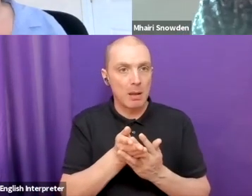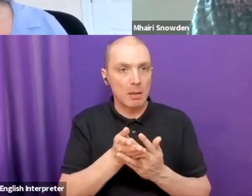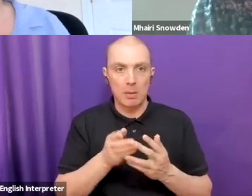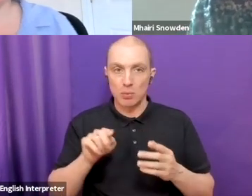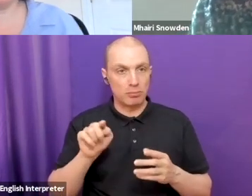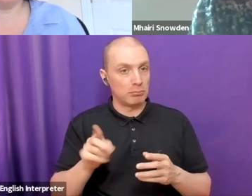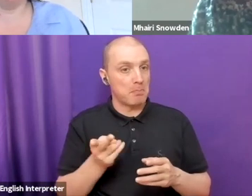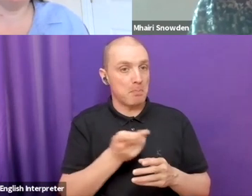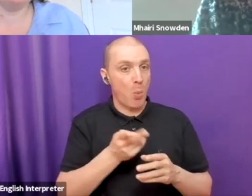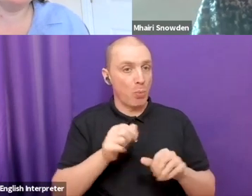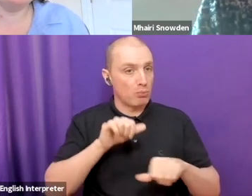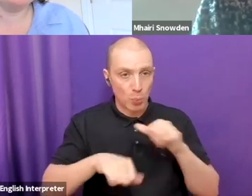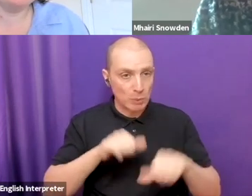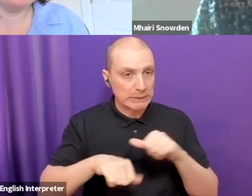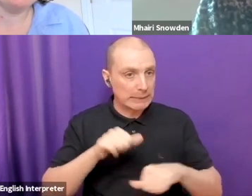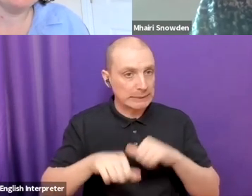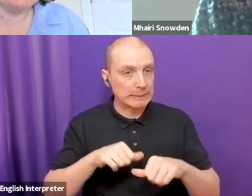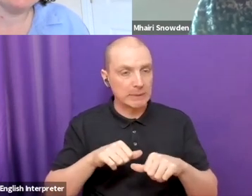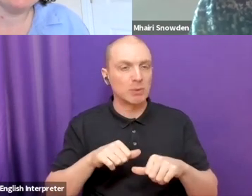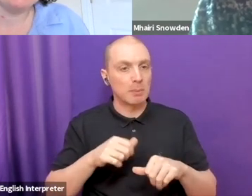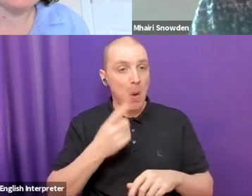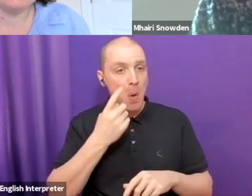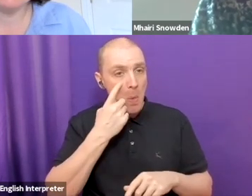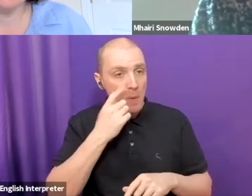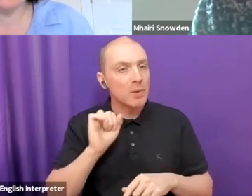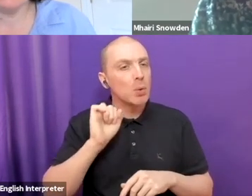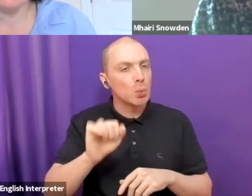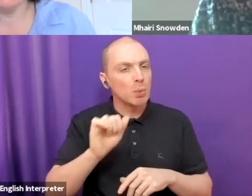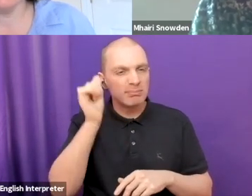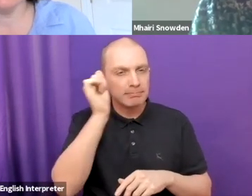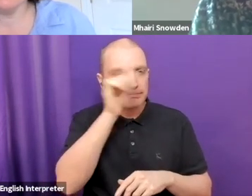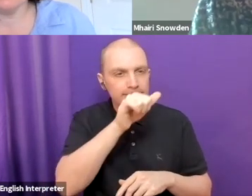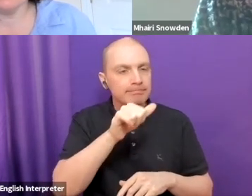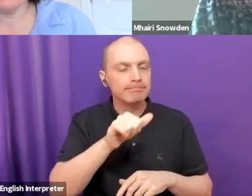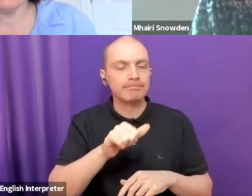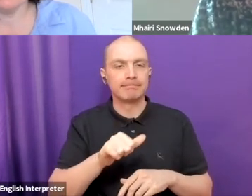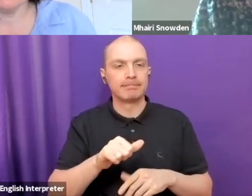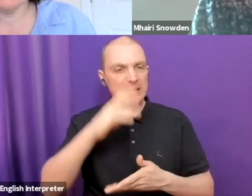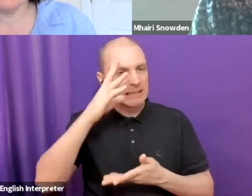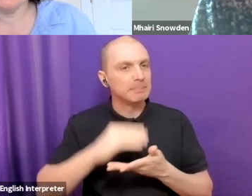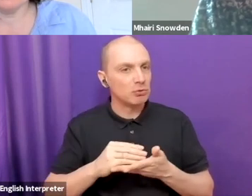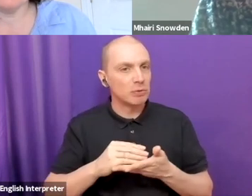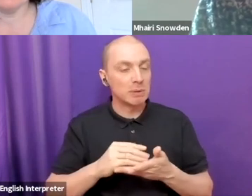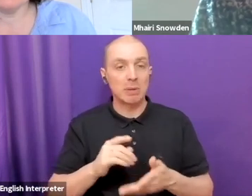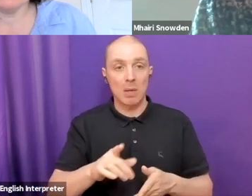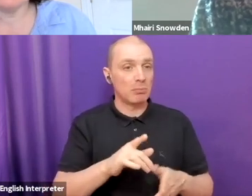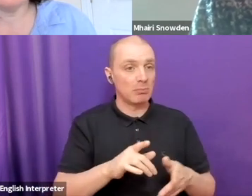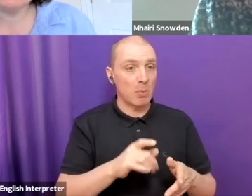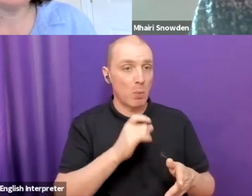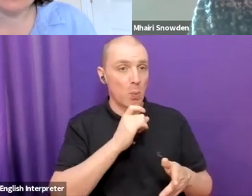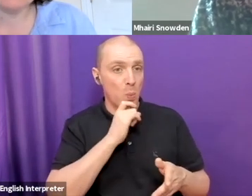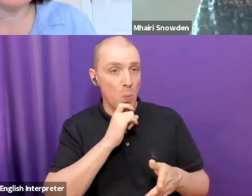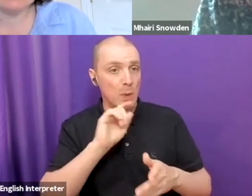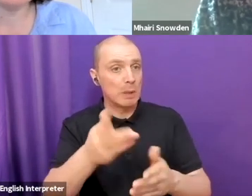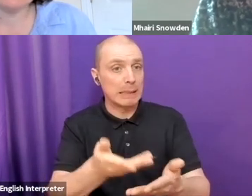bringing it to the discussion. But also for those who will be submitting themselves, then it's a chance actually that we can work